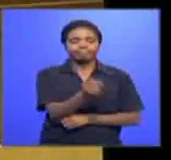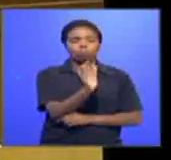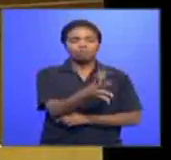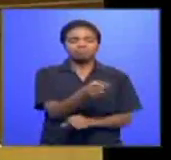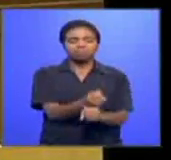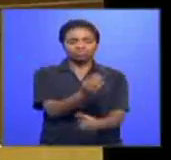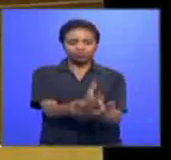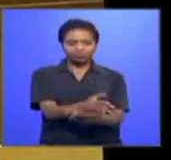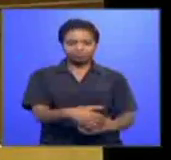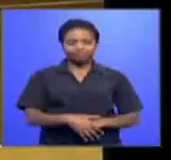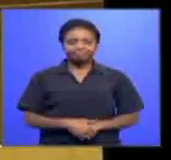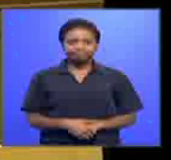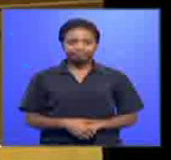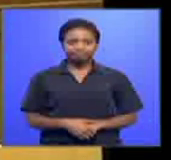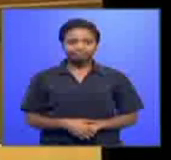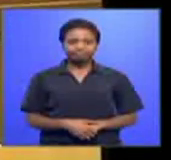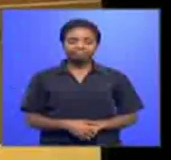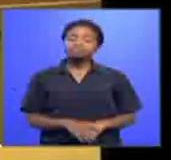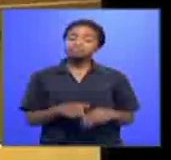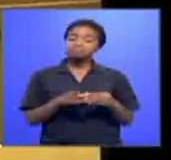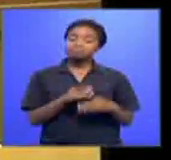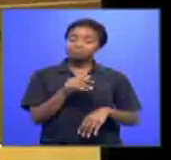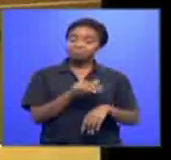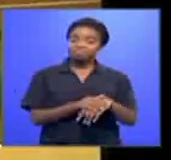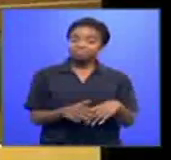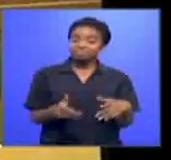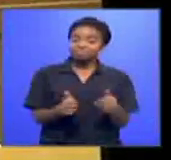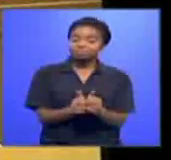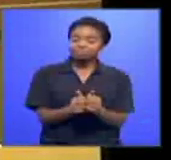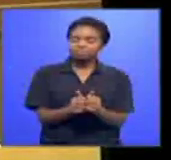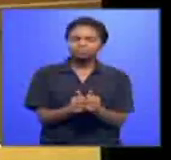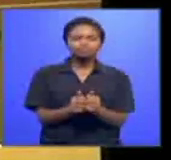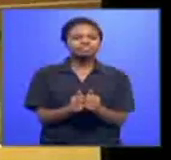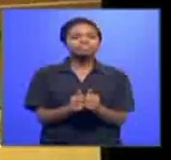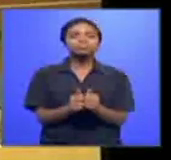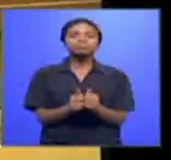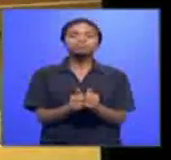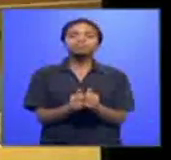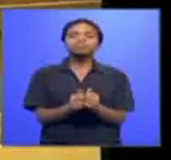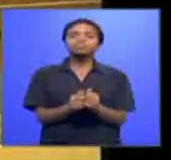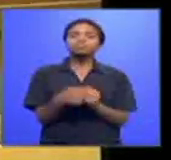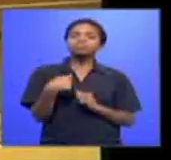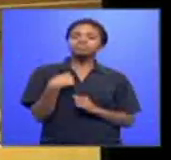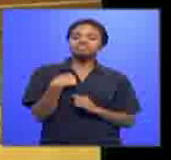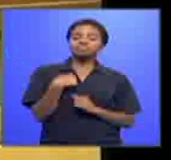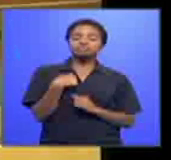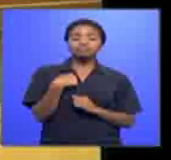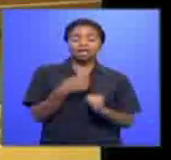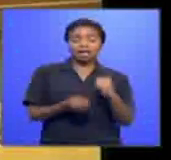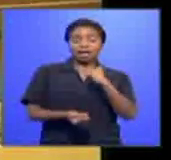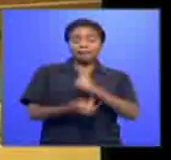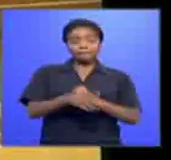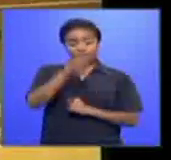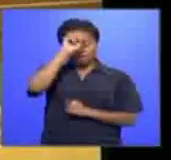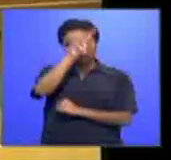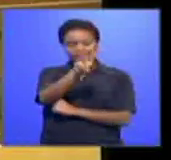Compatriots and friends, honorable members, there are some lessons from Marikana and